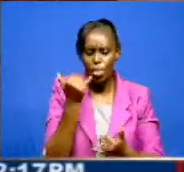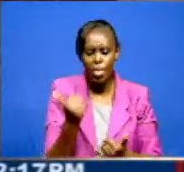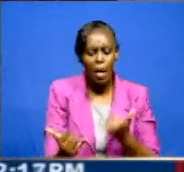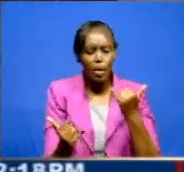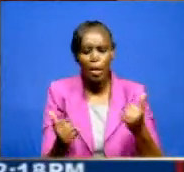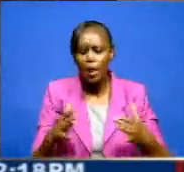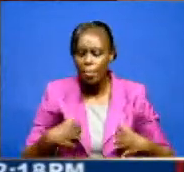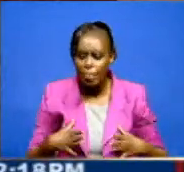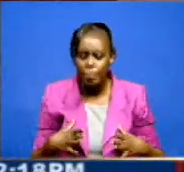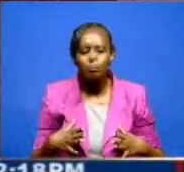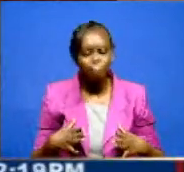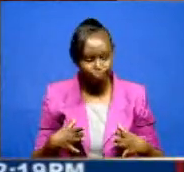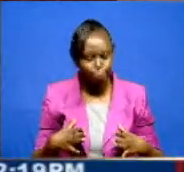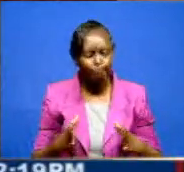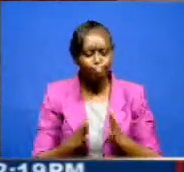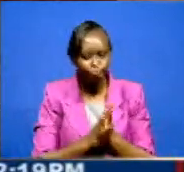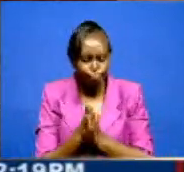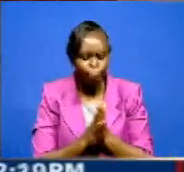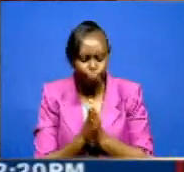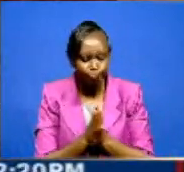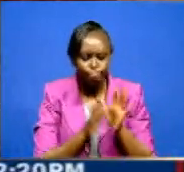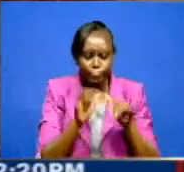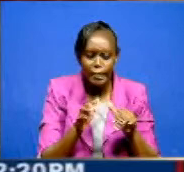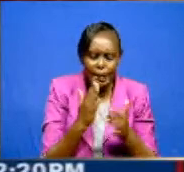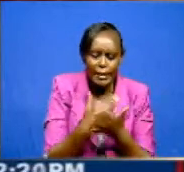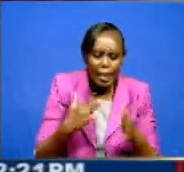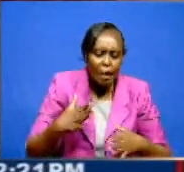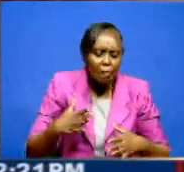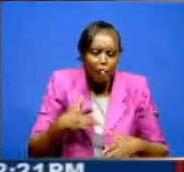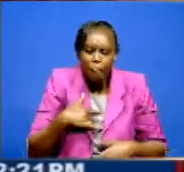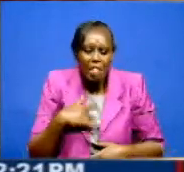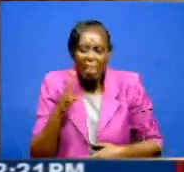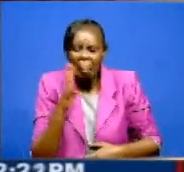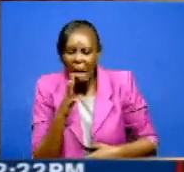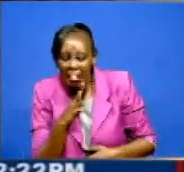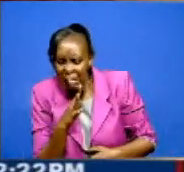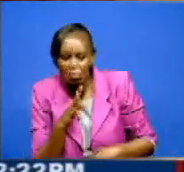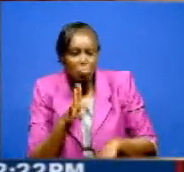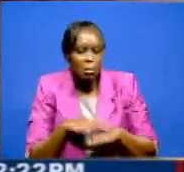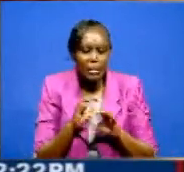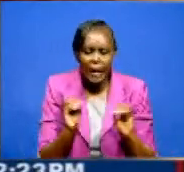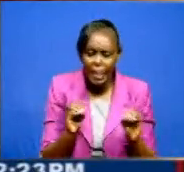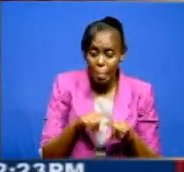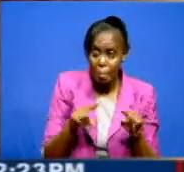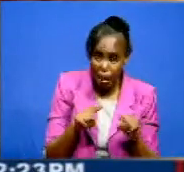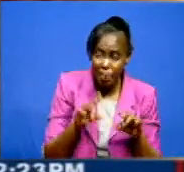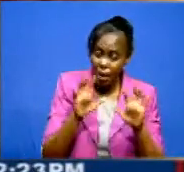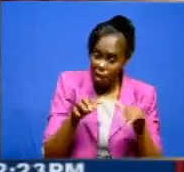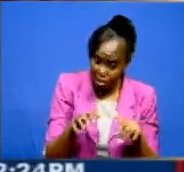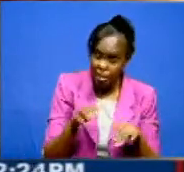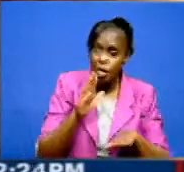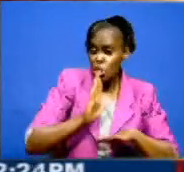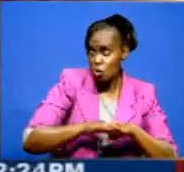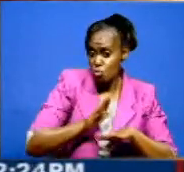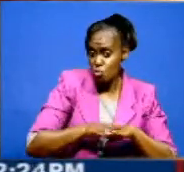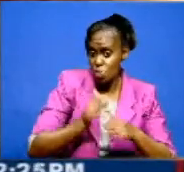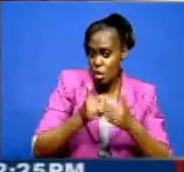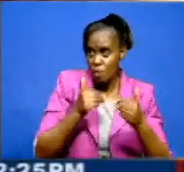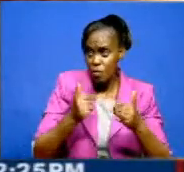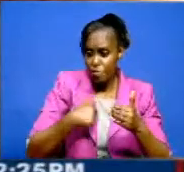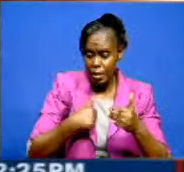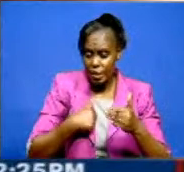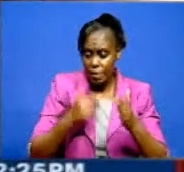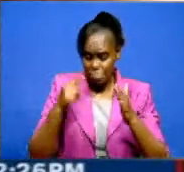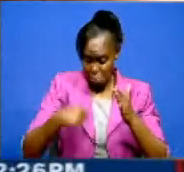young people have thought that agriculture is a dirty thing, that agriculture is not cool, but it's the coolest thing you can do. Before I got into